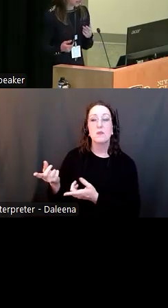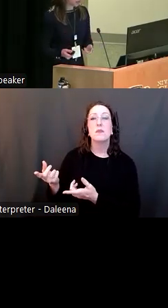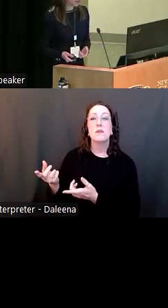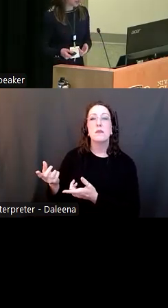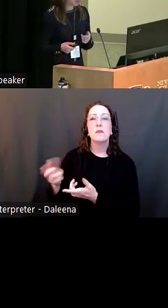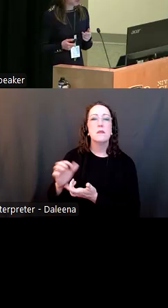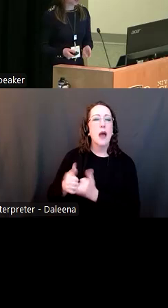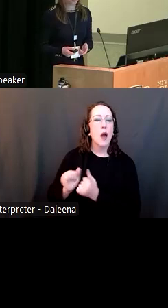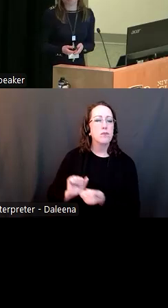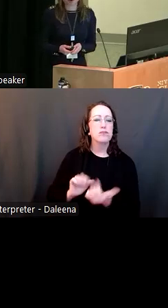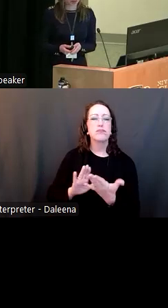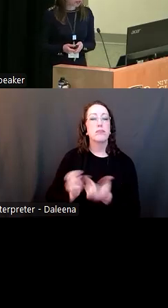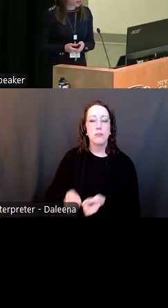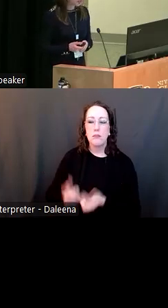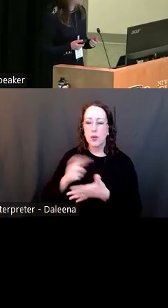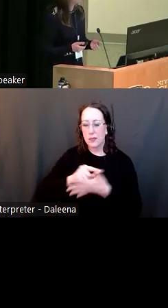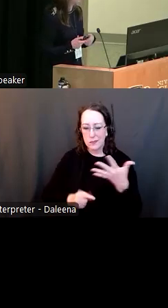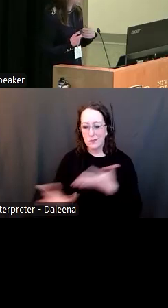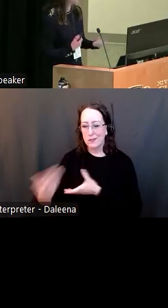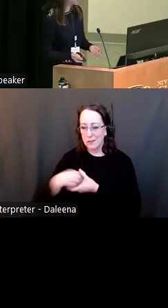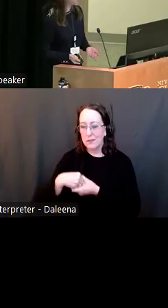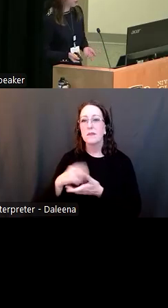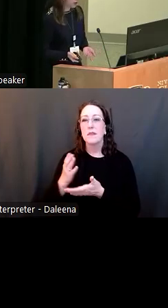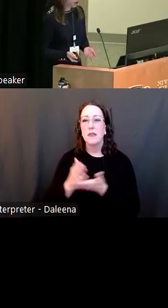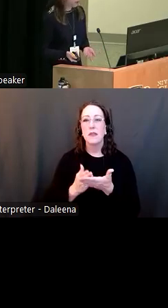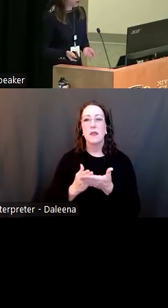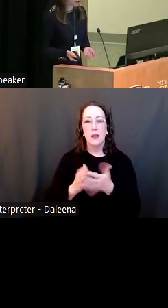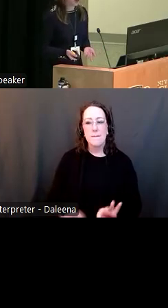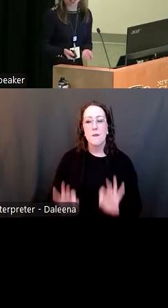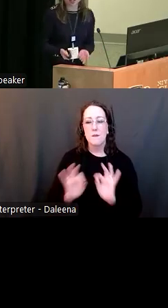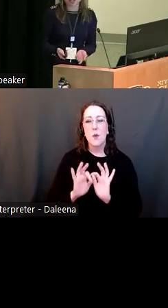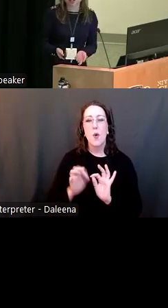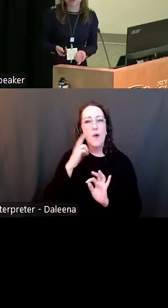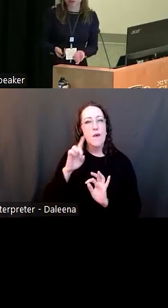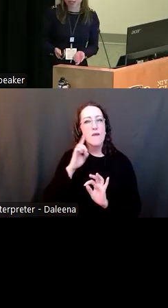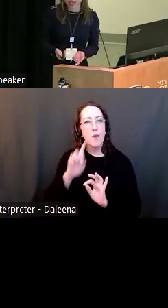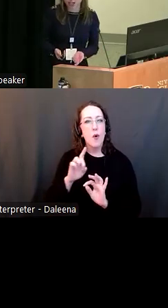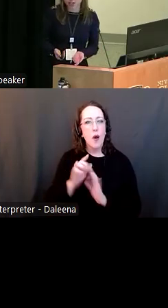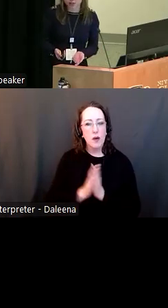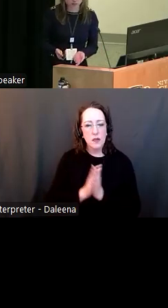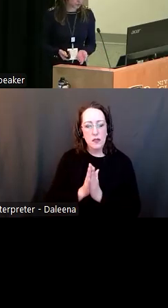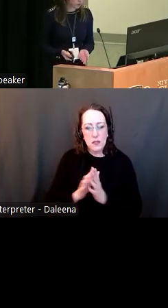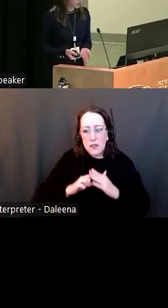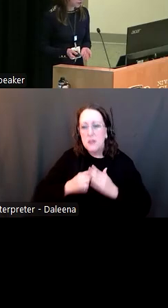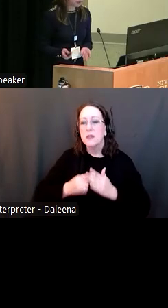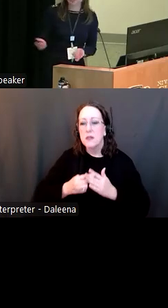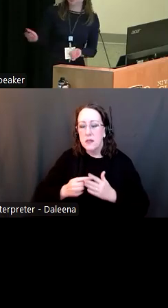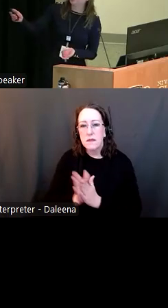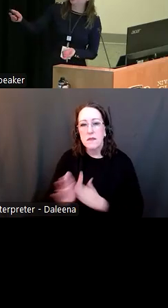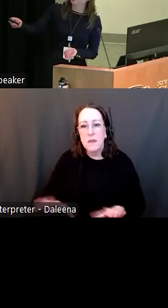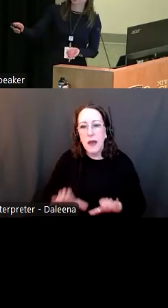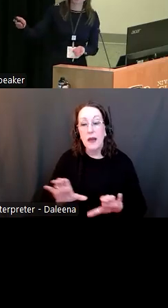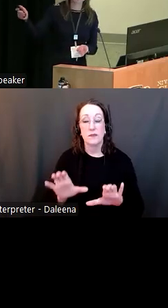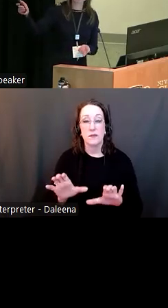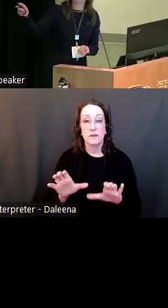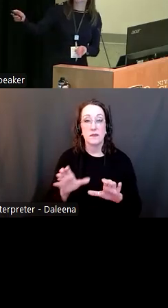they address the multiple components that are known to be essential for the initiation of motivated action. So as you can